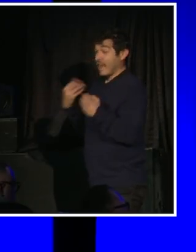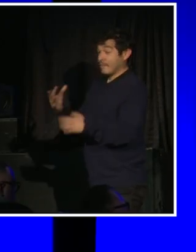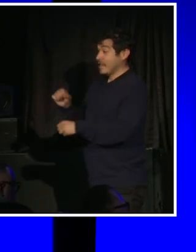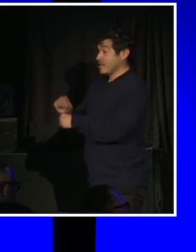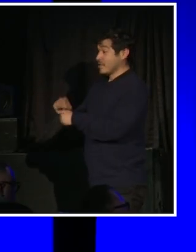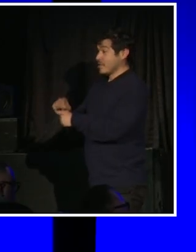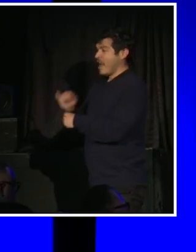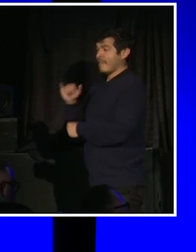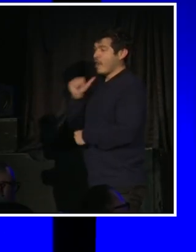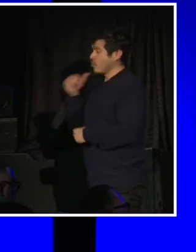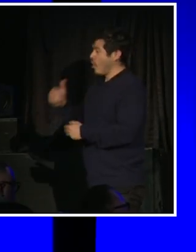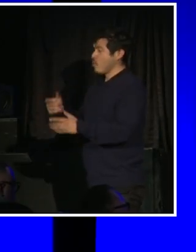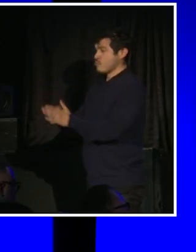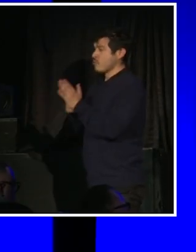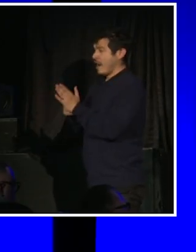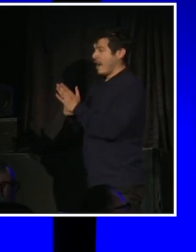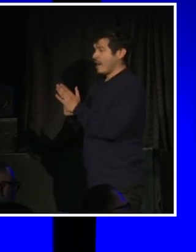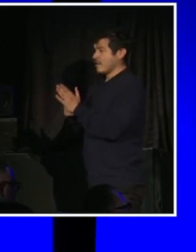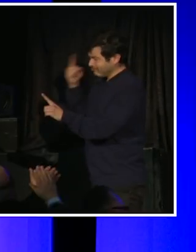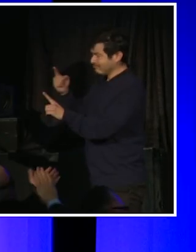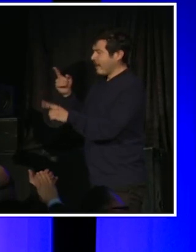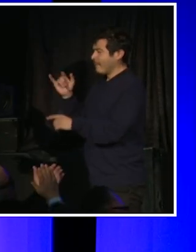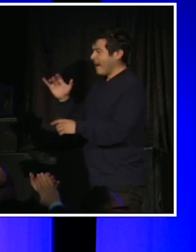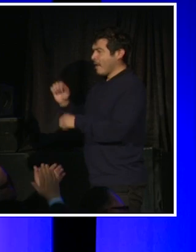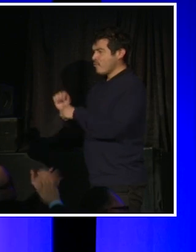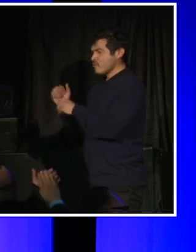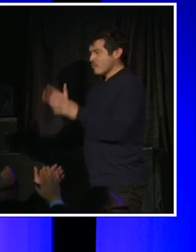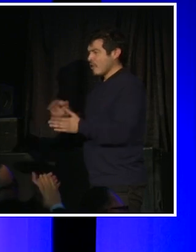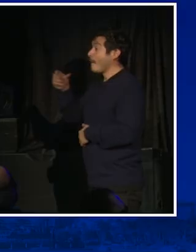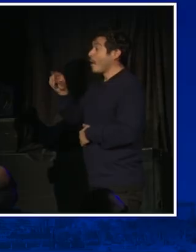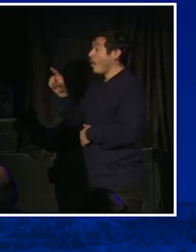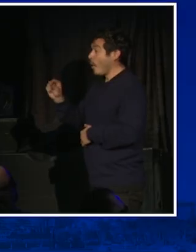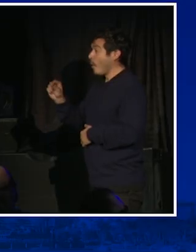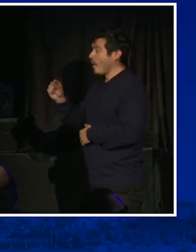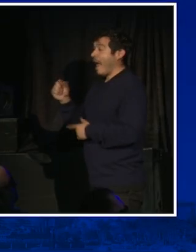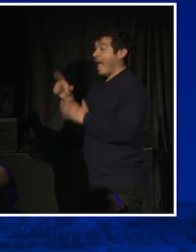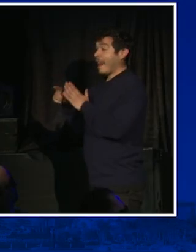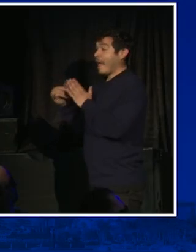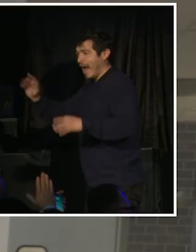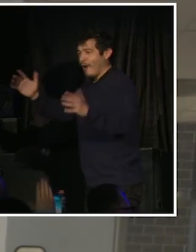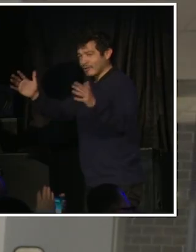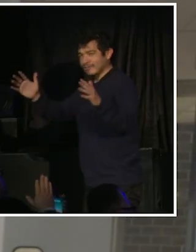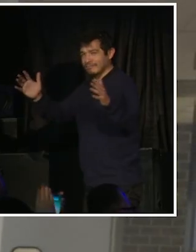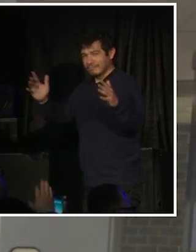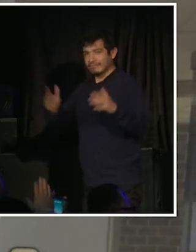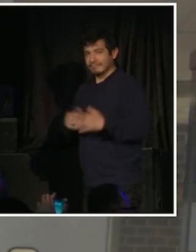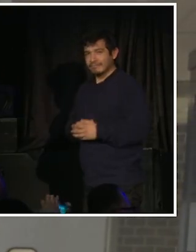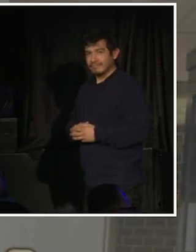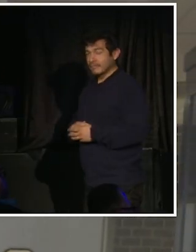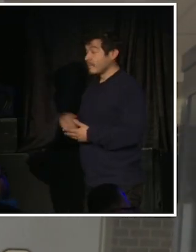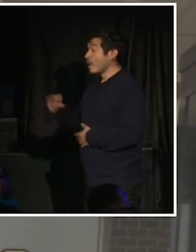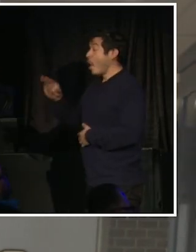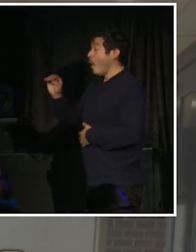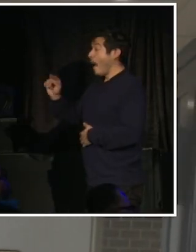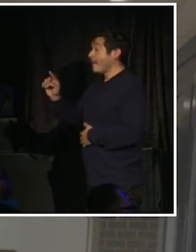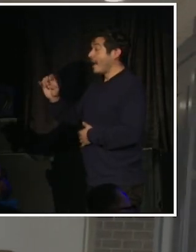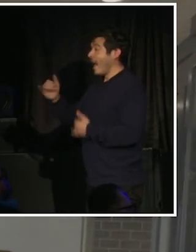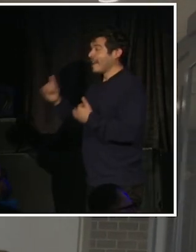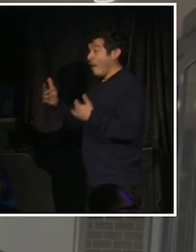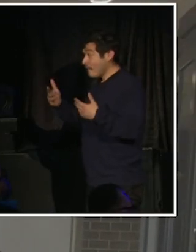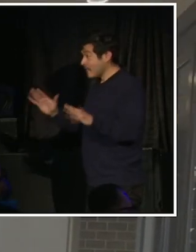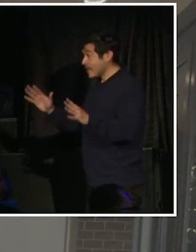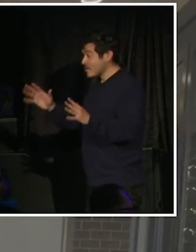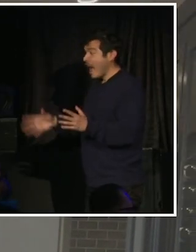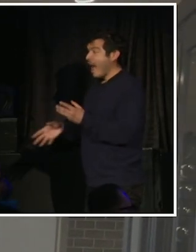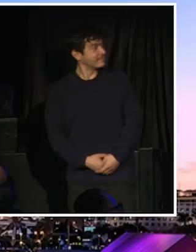hiring process to employ within 90 days, infrastructure, the Olympics, and support to local businesses